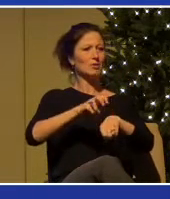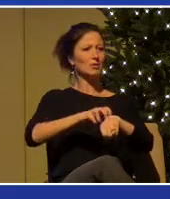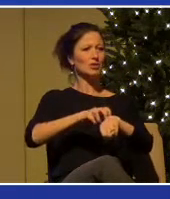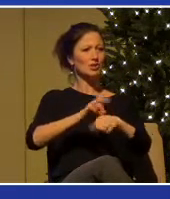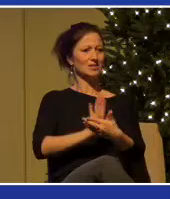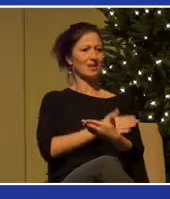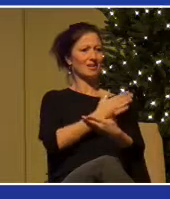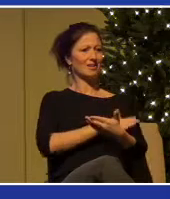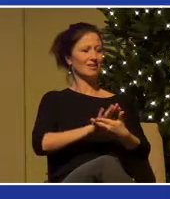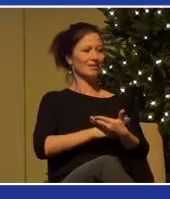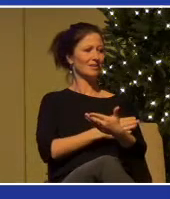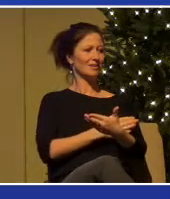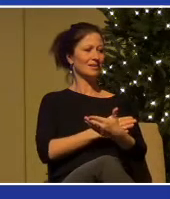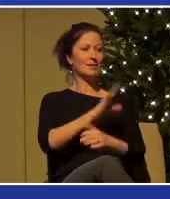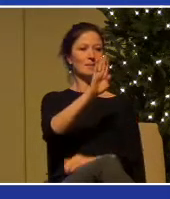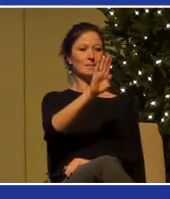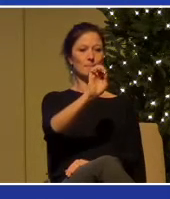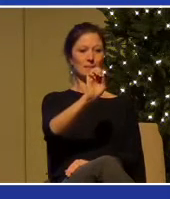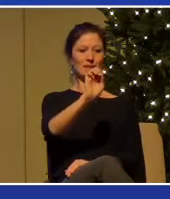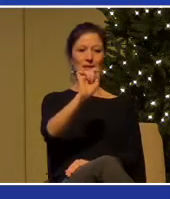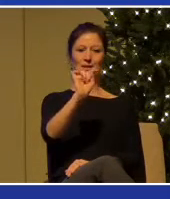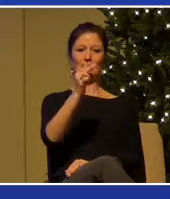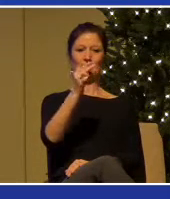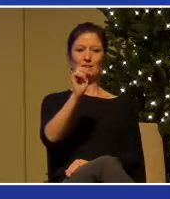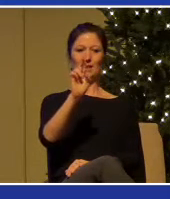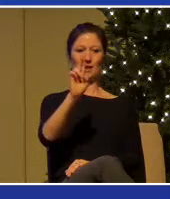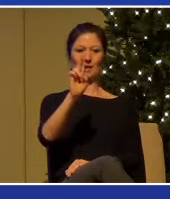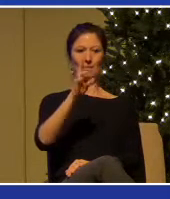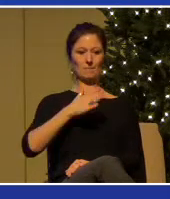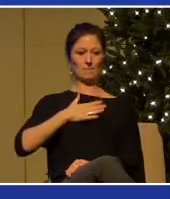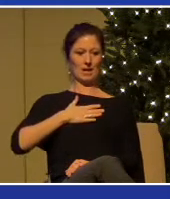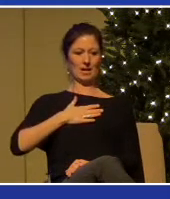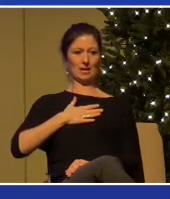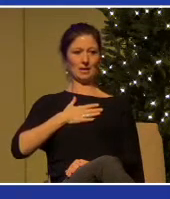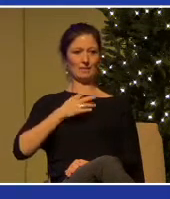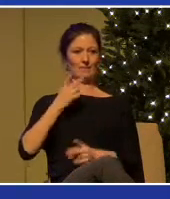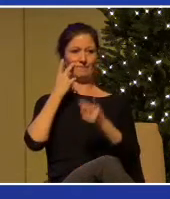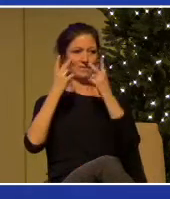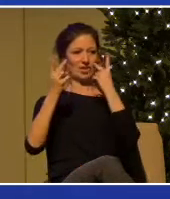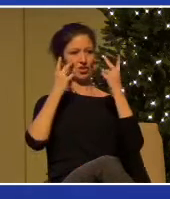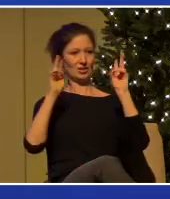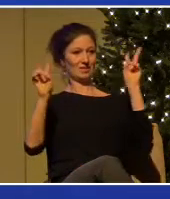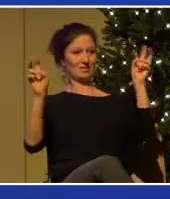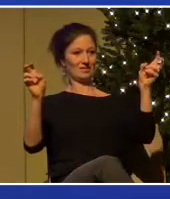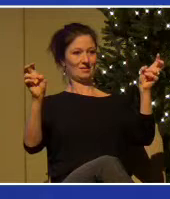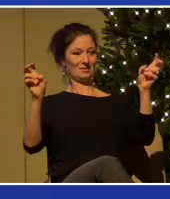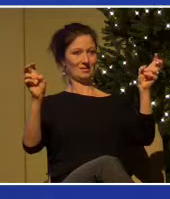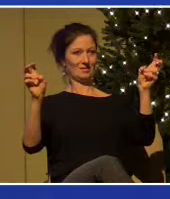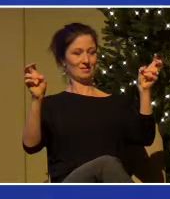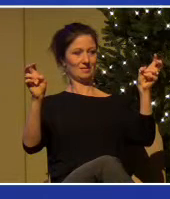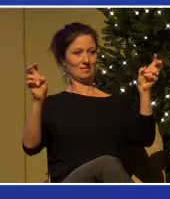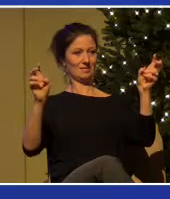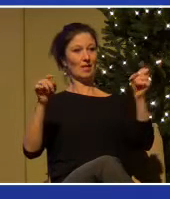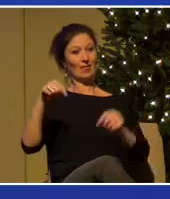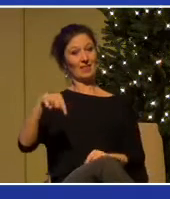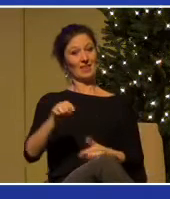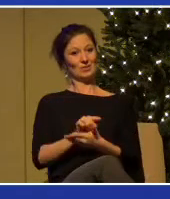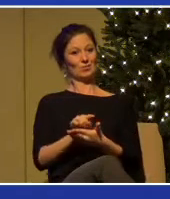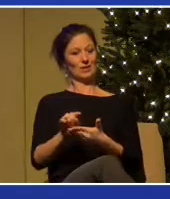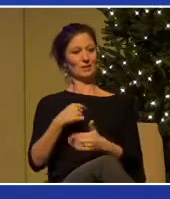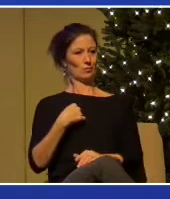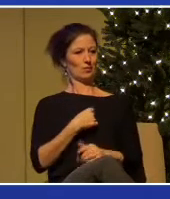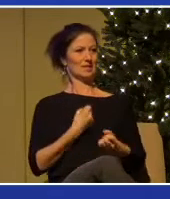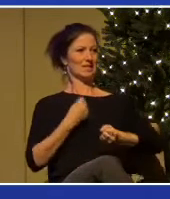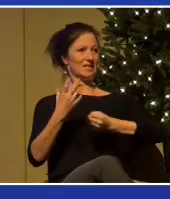this week's theme then comes from the first week, the first verse rather. Be thou my vision, O Lord of